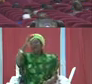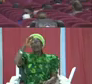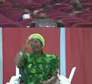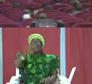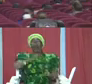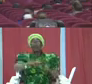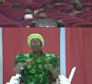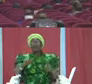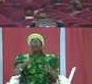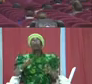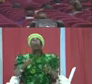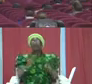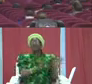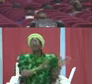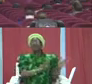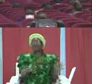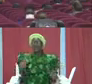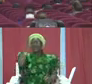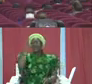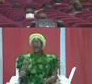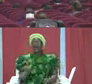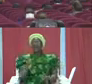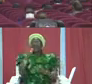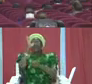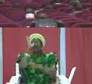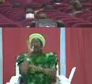but prepared by God.